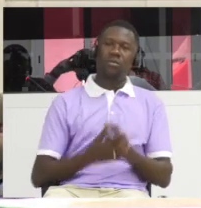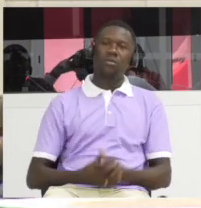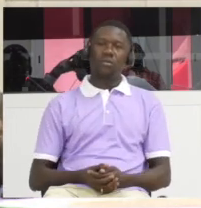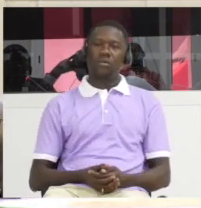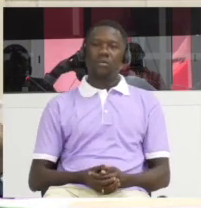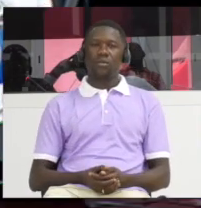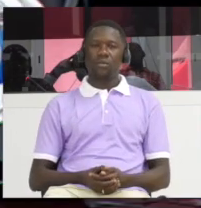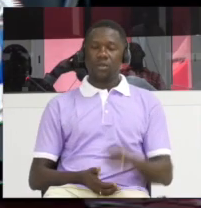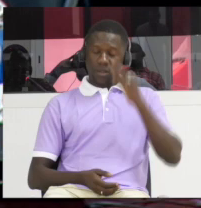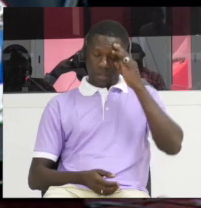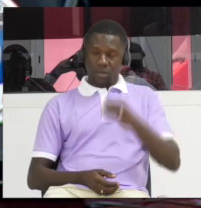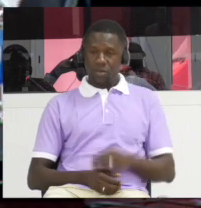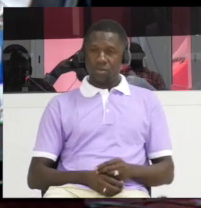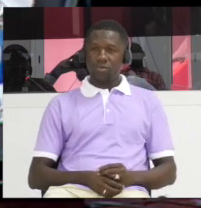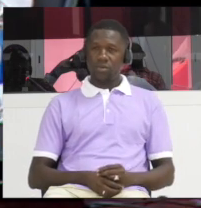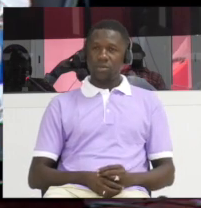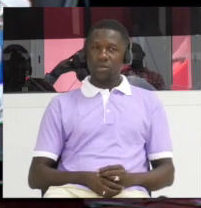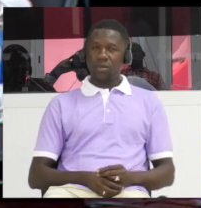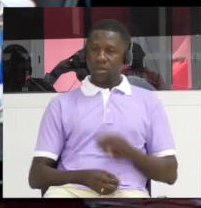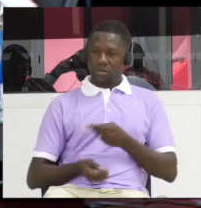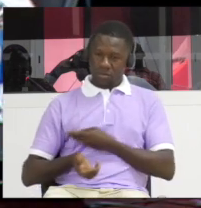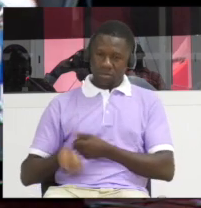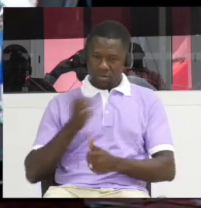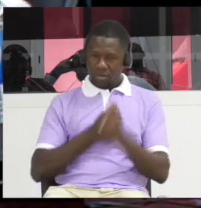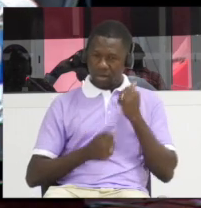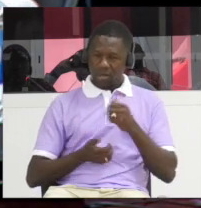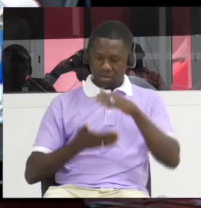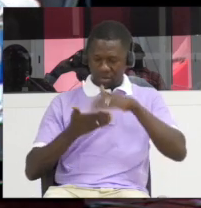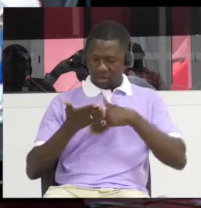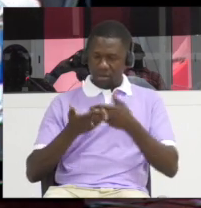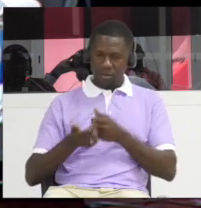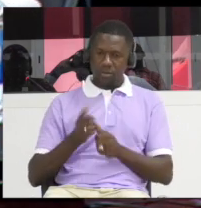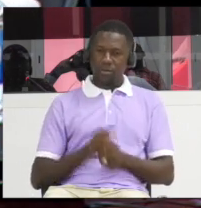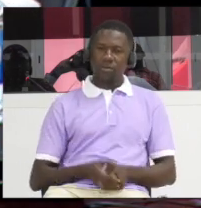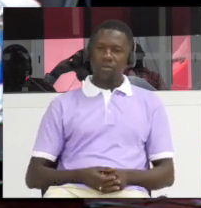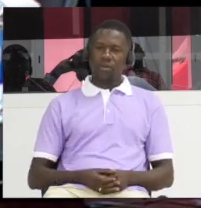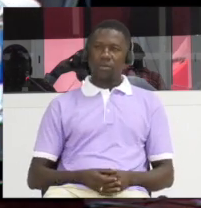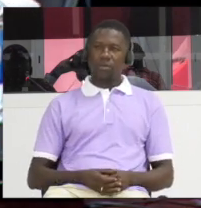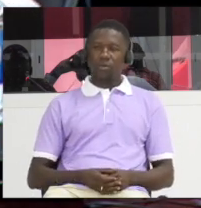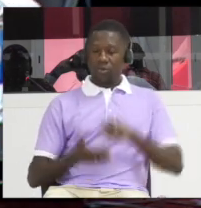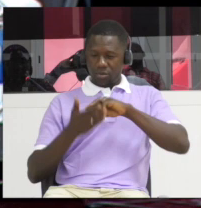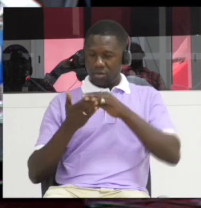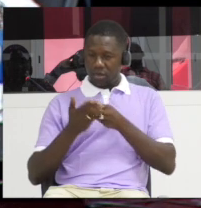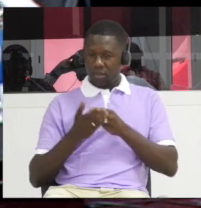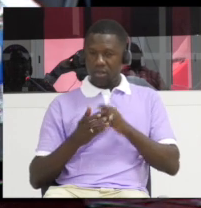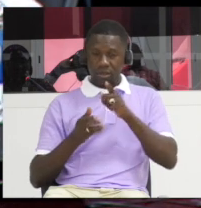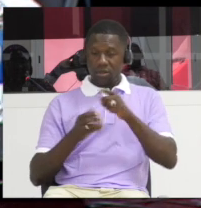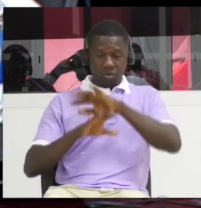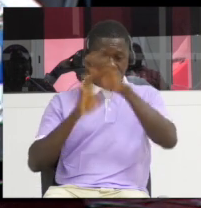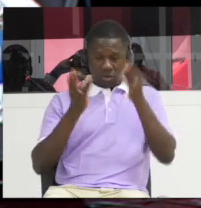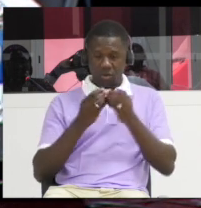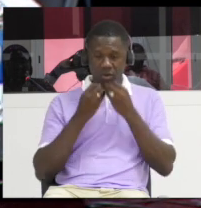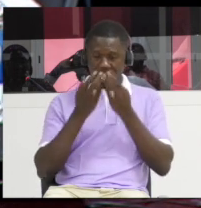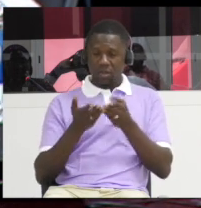Jack. Can you give him the two documents back, please? So essentially, this sets